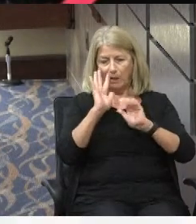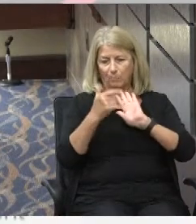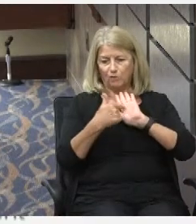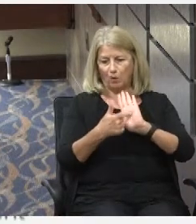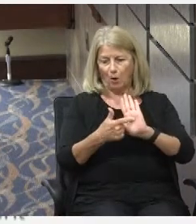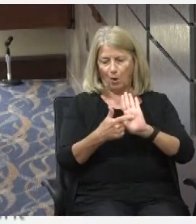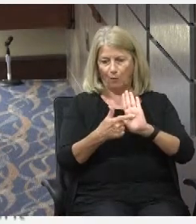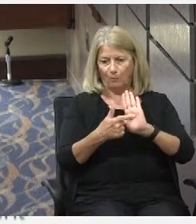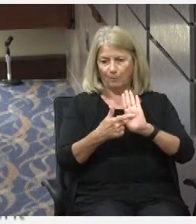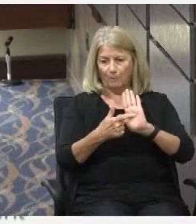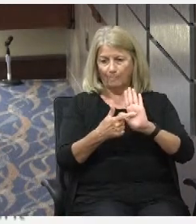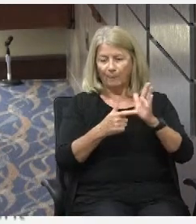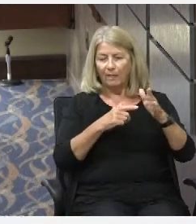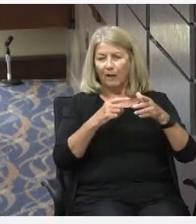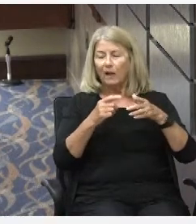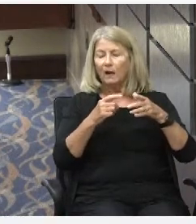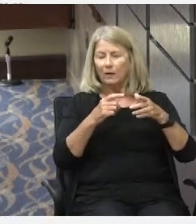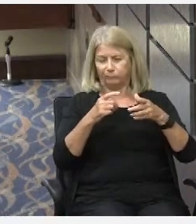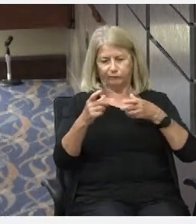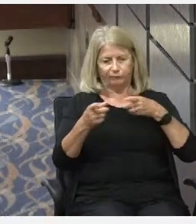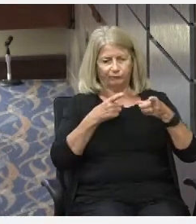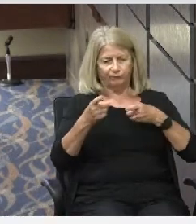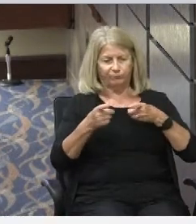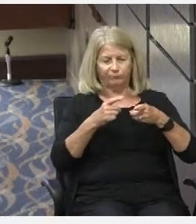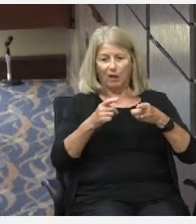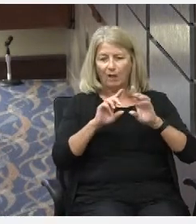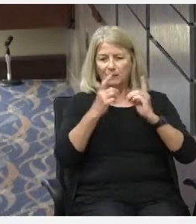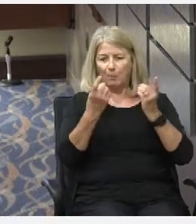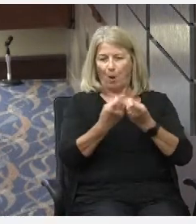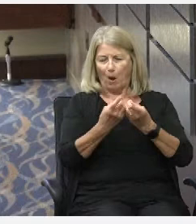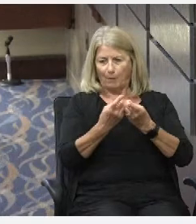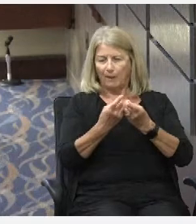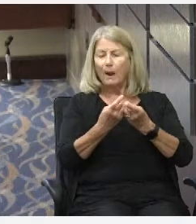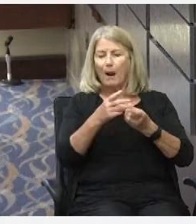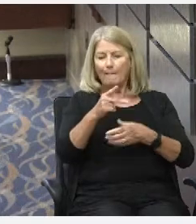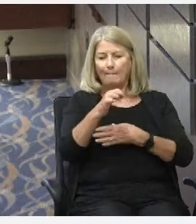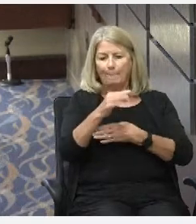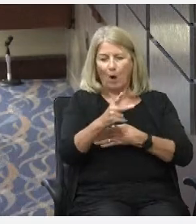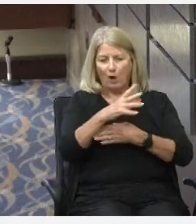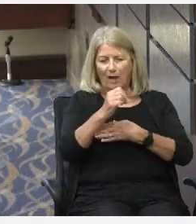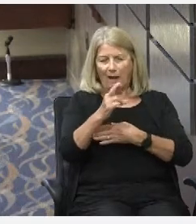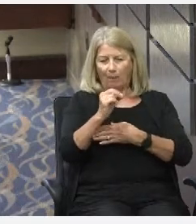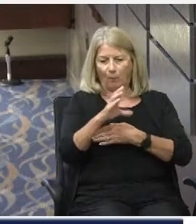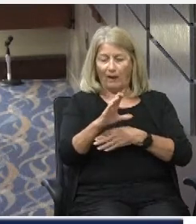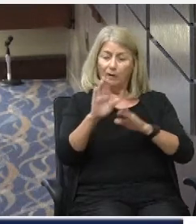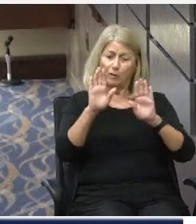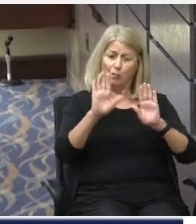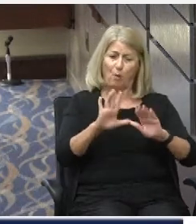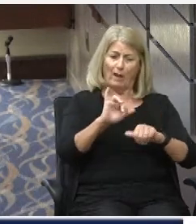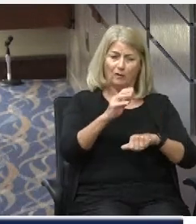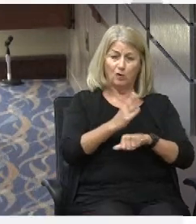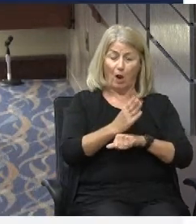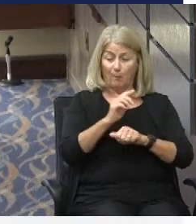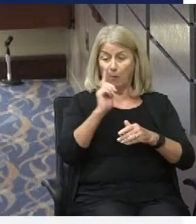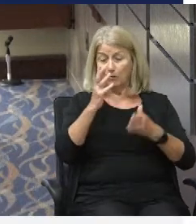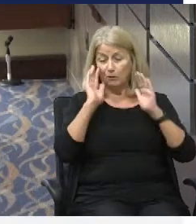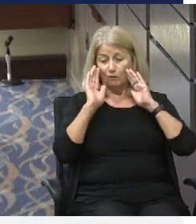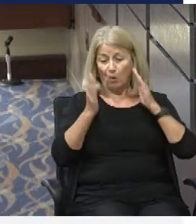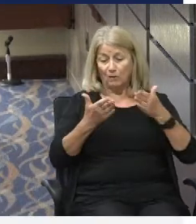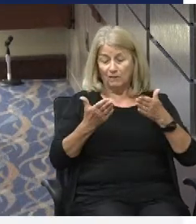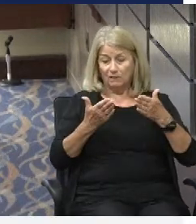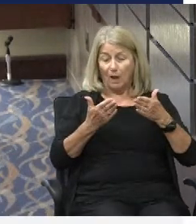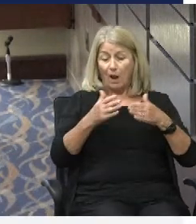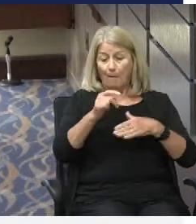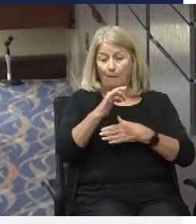through one of the department pages. I'm going to go down to our Parks and Recs page. They've done a great job. One thing I do want to focus on here is the